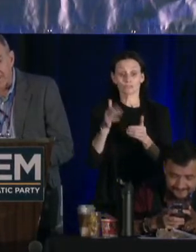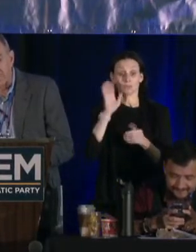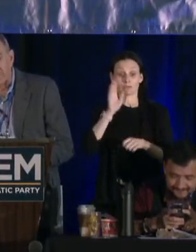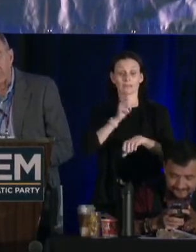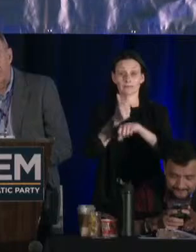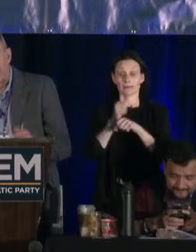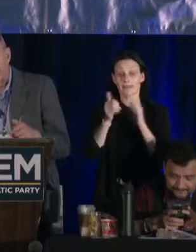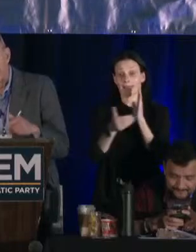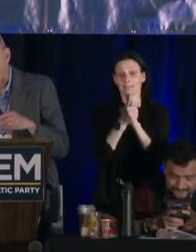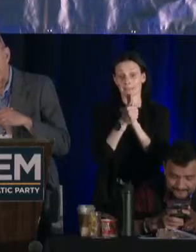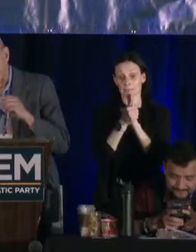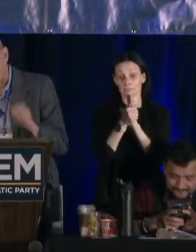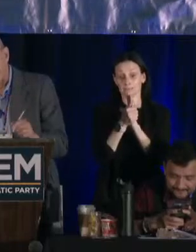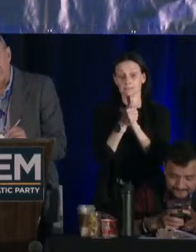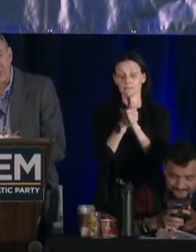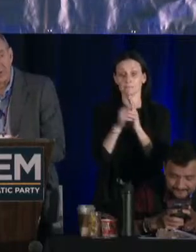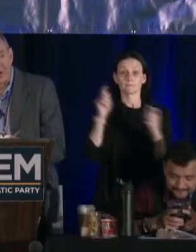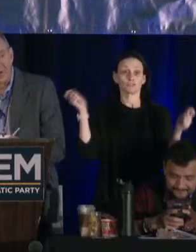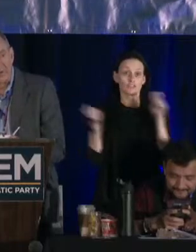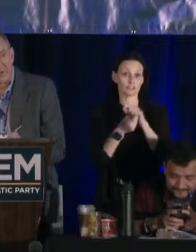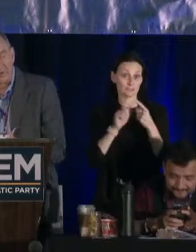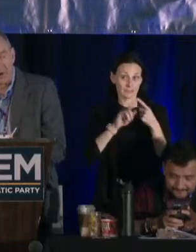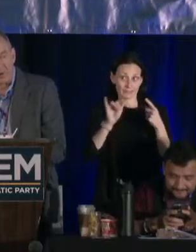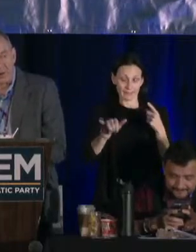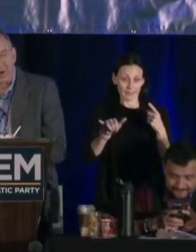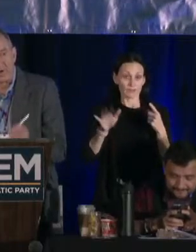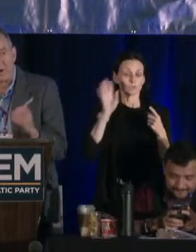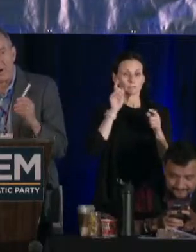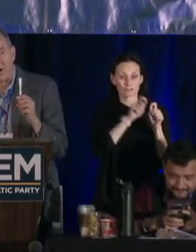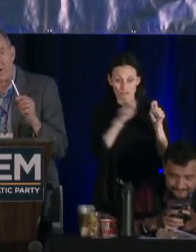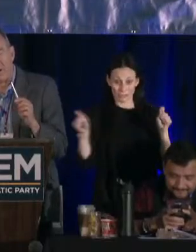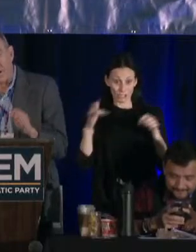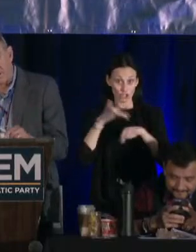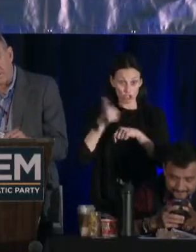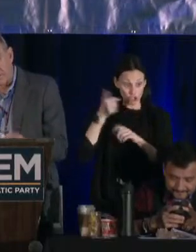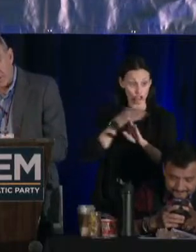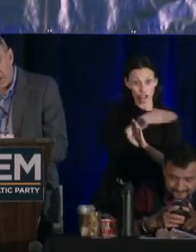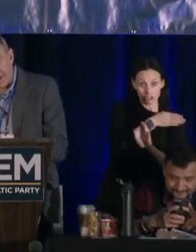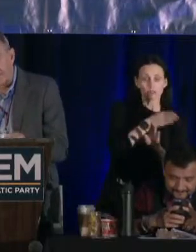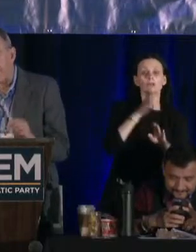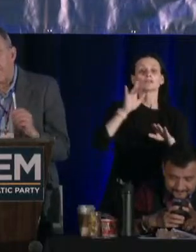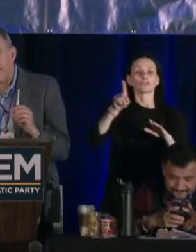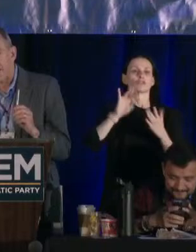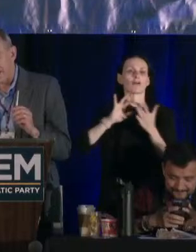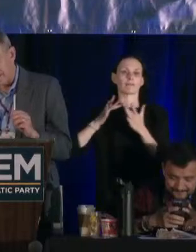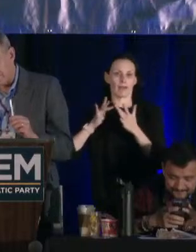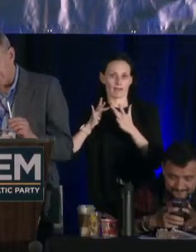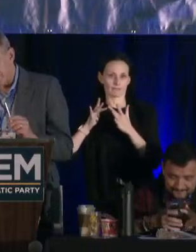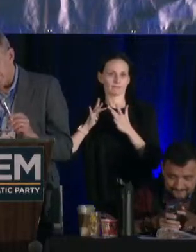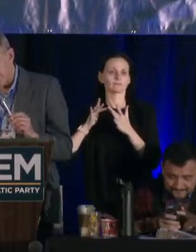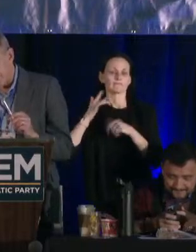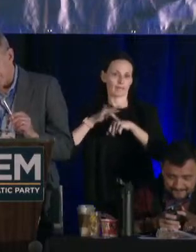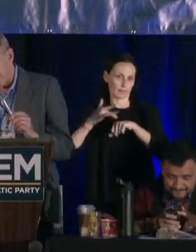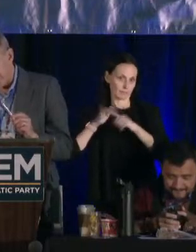the ADEMs, the changes to which I just described earlier, are online.